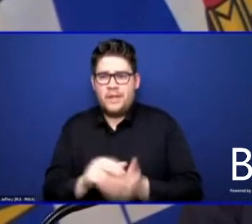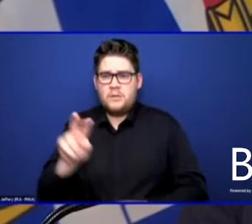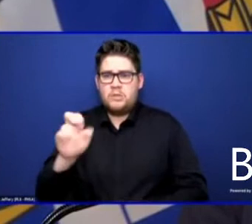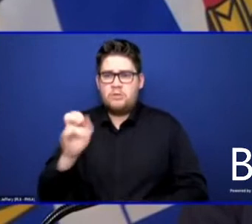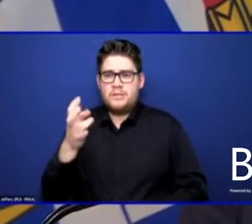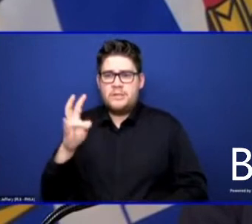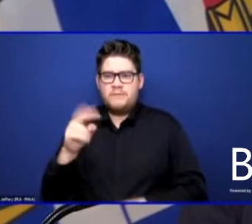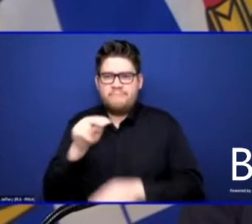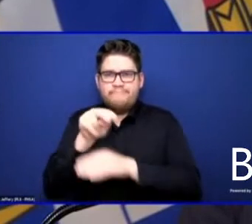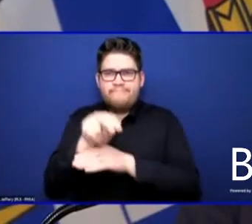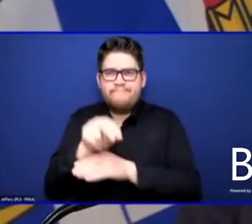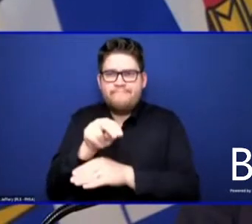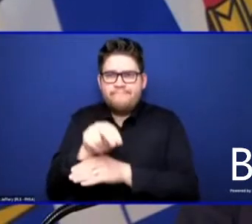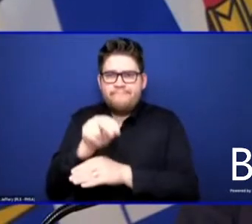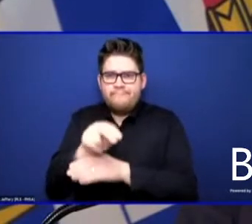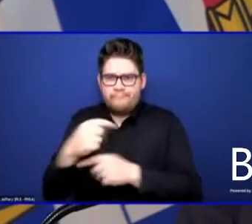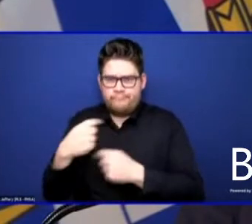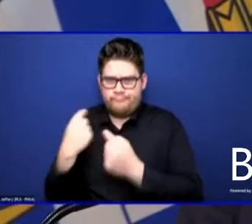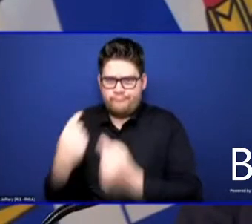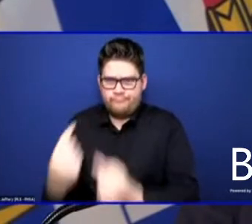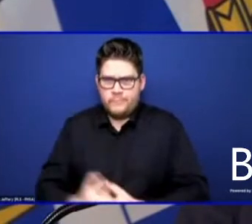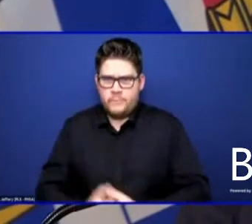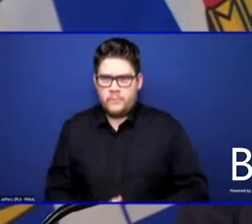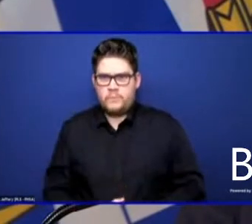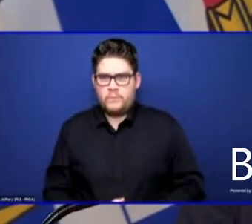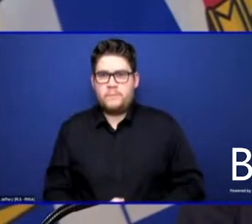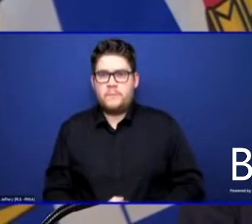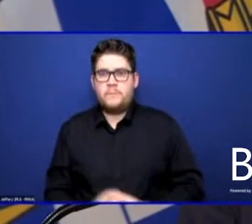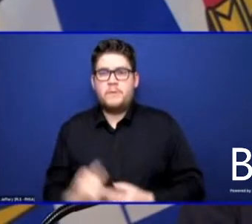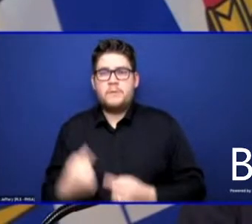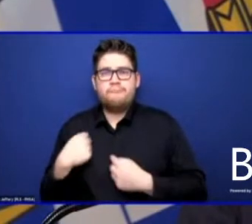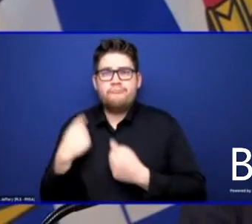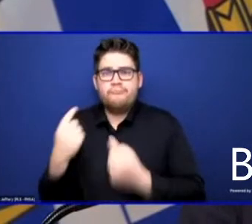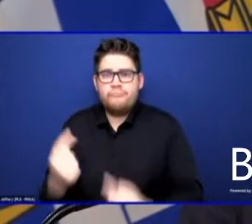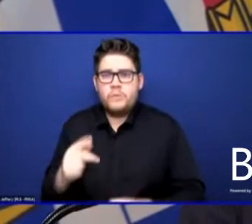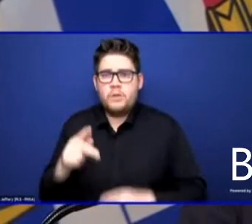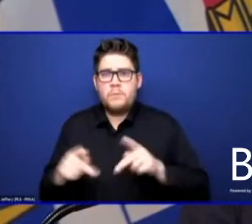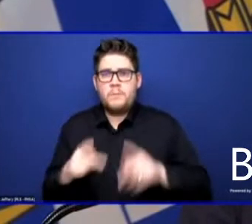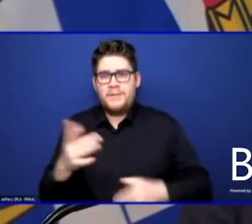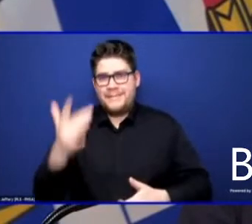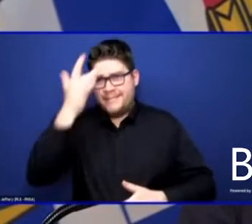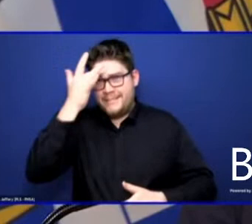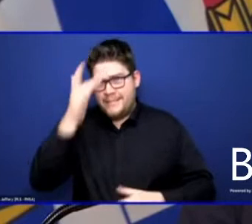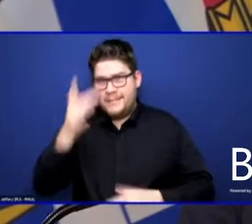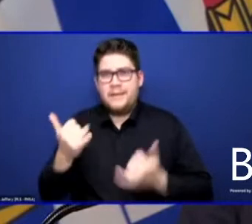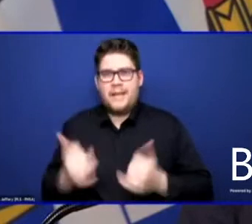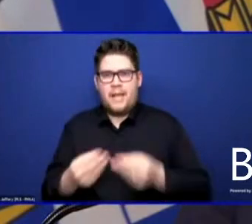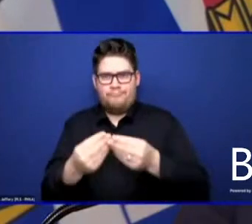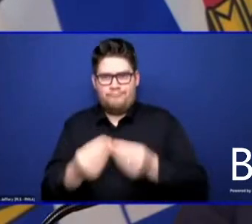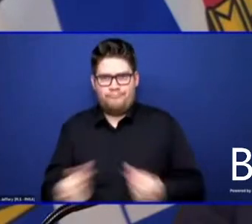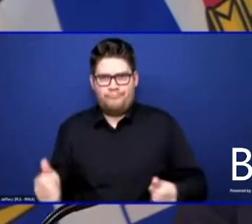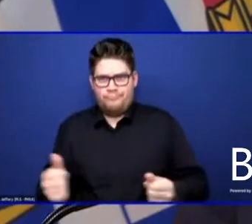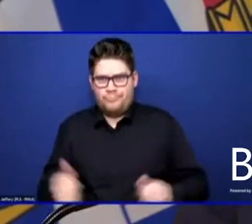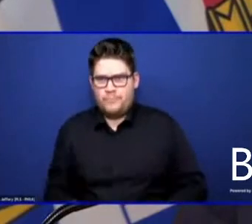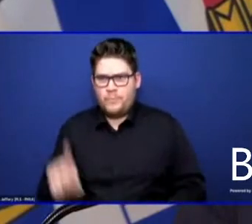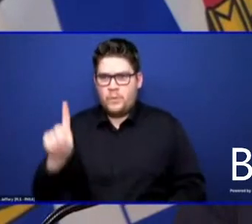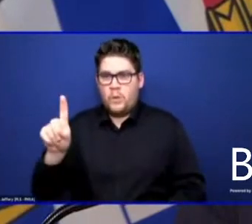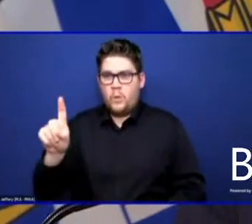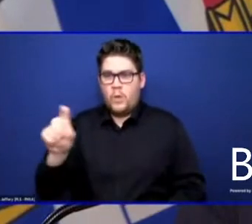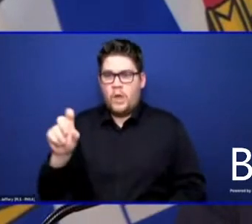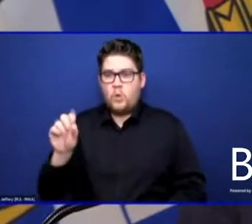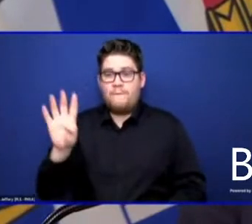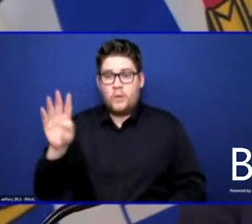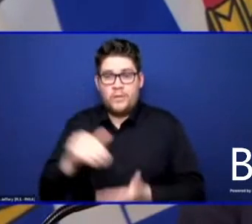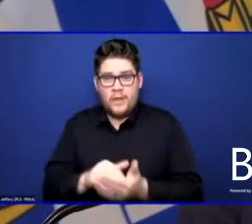104,331 who have recovered and are no longer infectious. We've had 3 new deaths from COVID-19